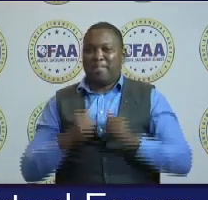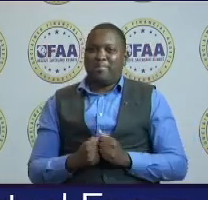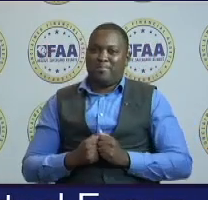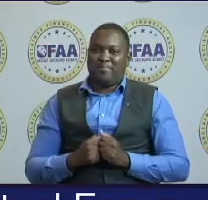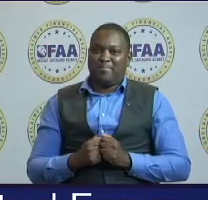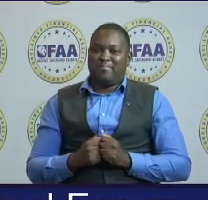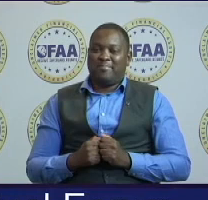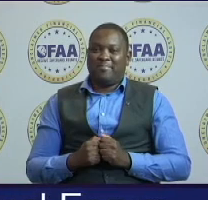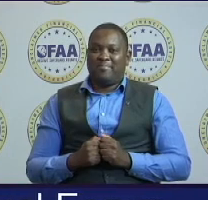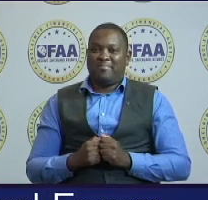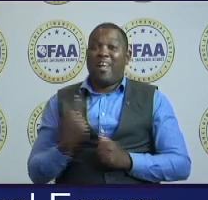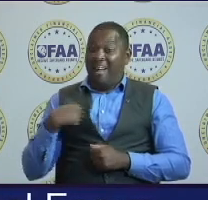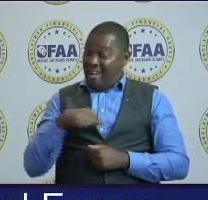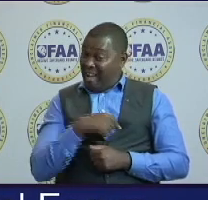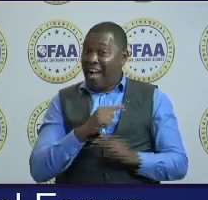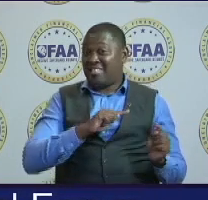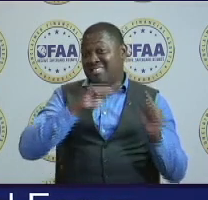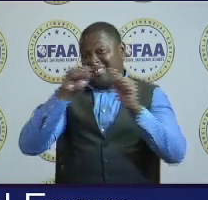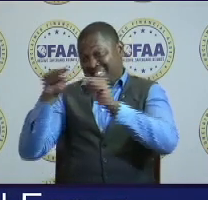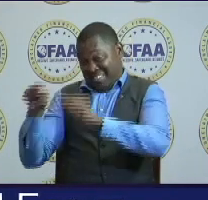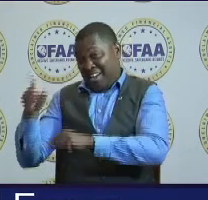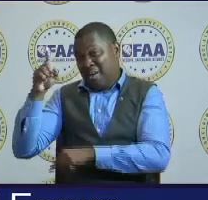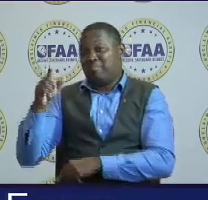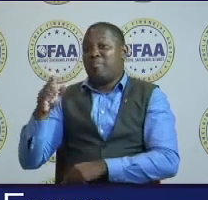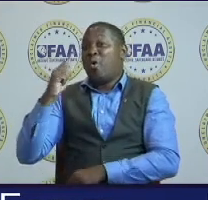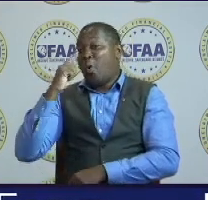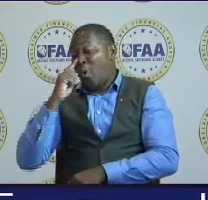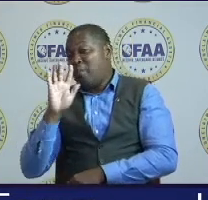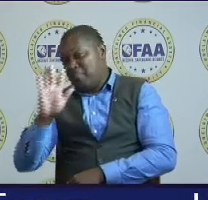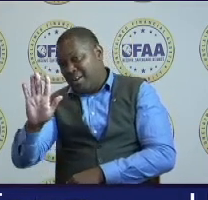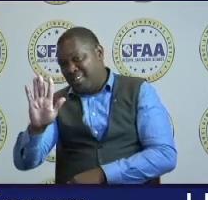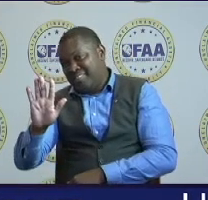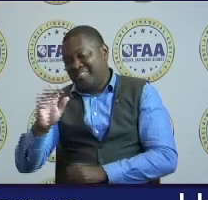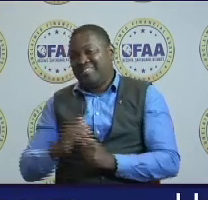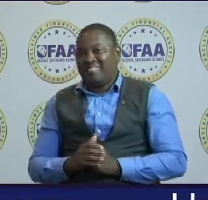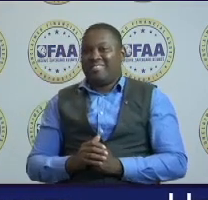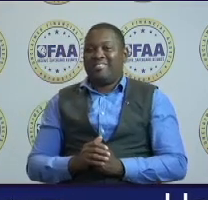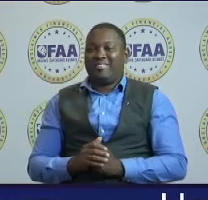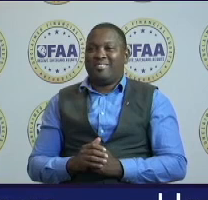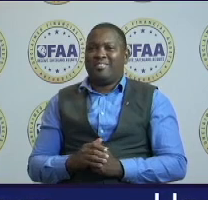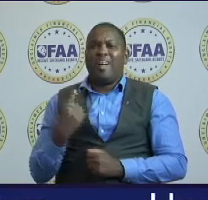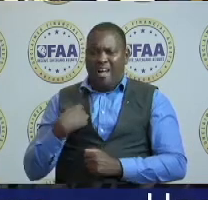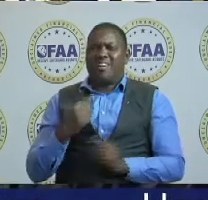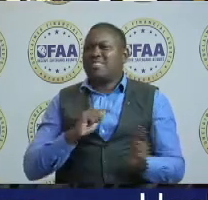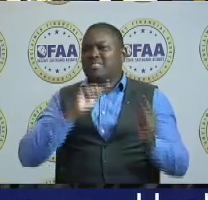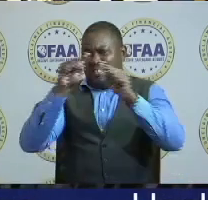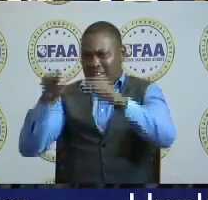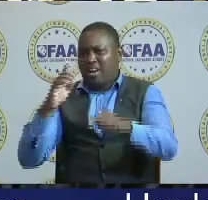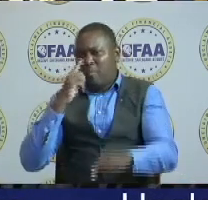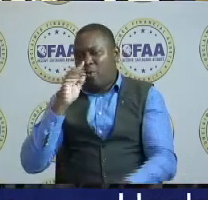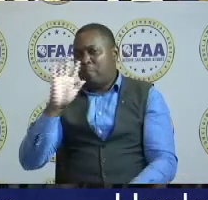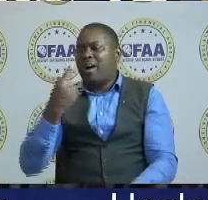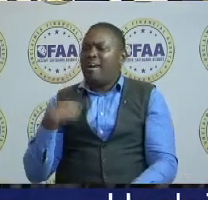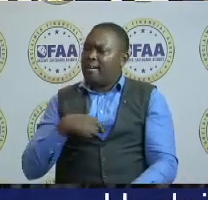to your boma. Kama uko kwa bank, uko kwa sako, listed. Ama namna gani siyo? Tumeenda kwa. We are actually willing to